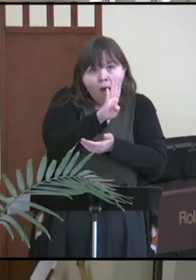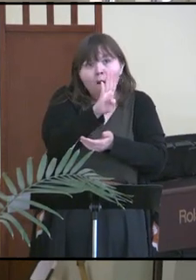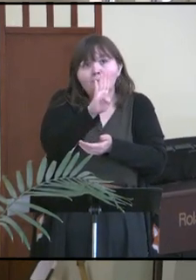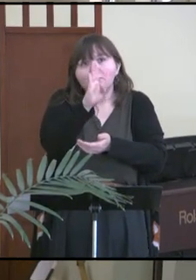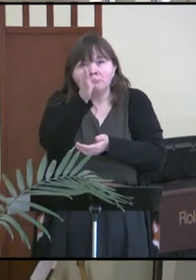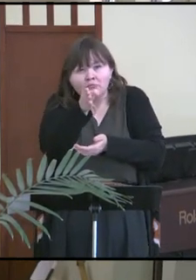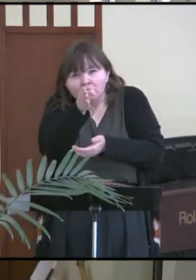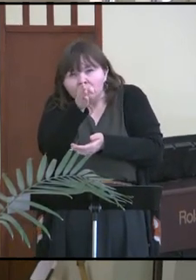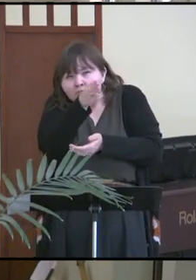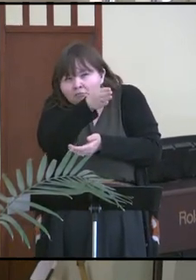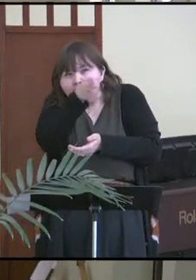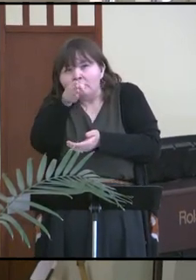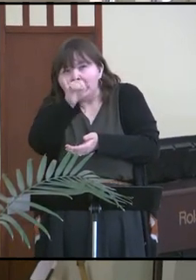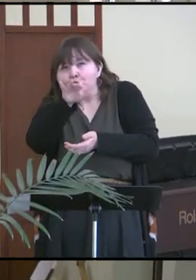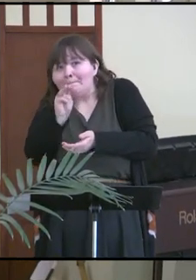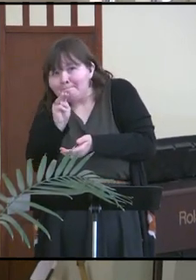and